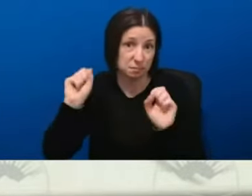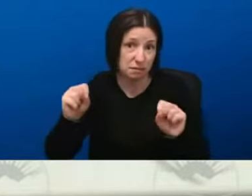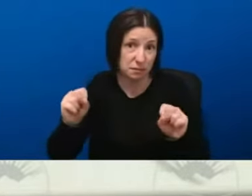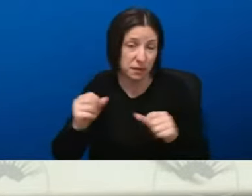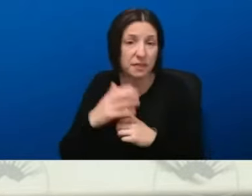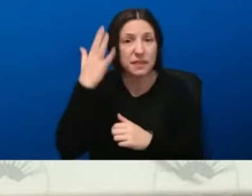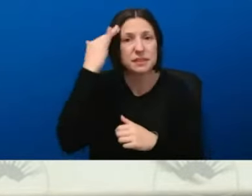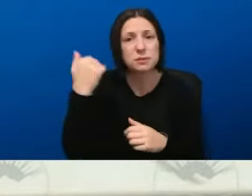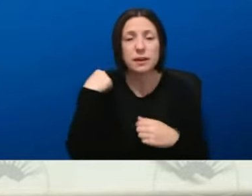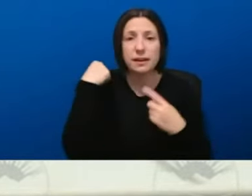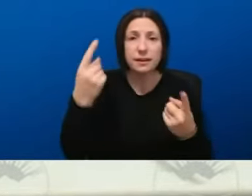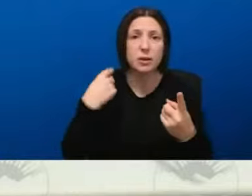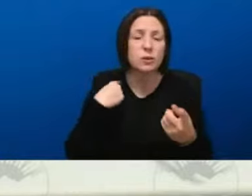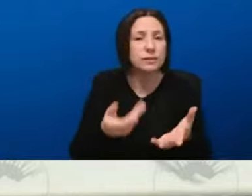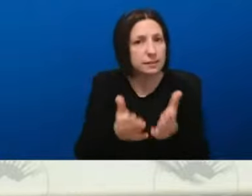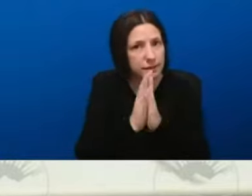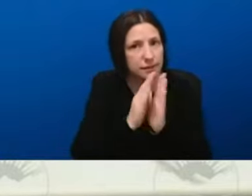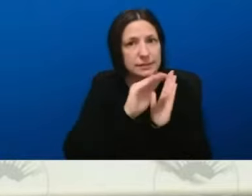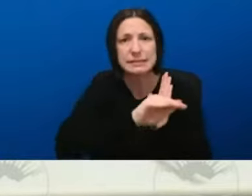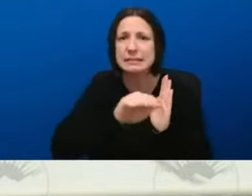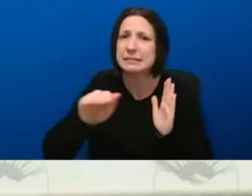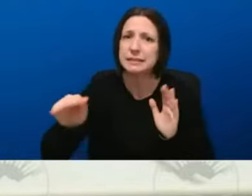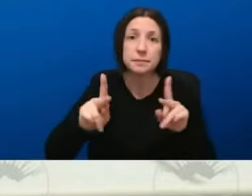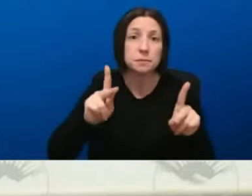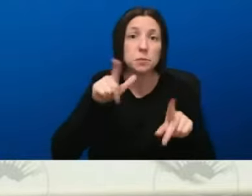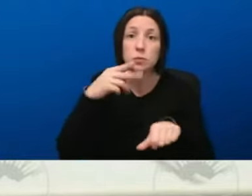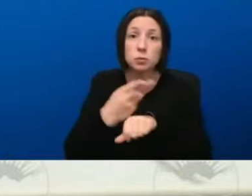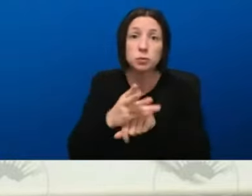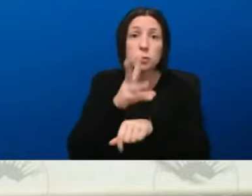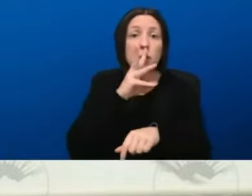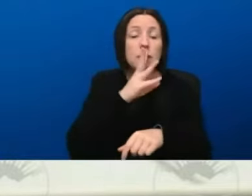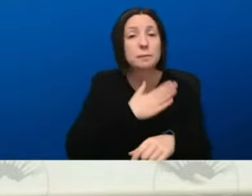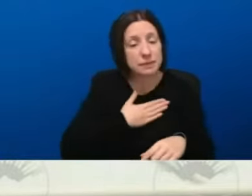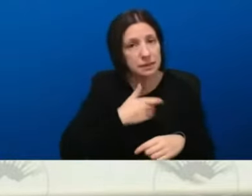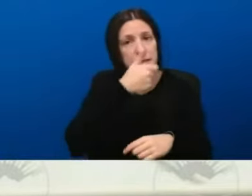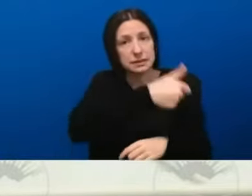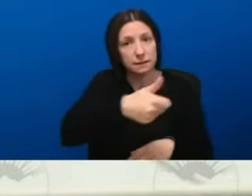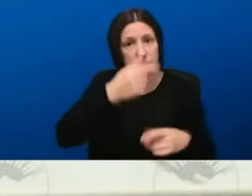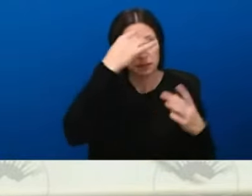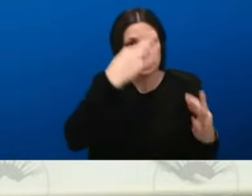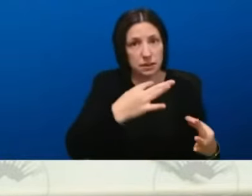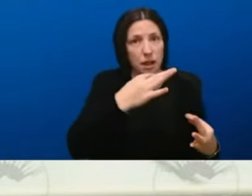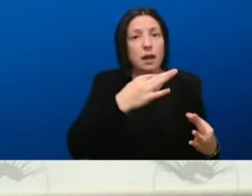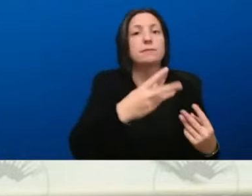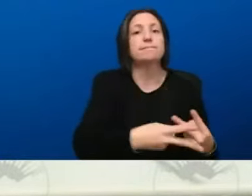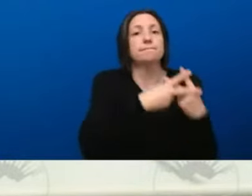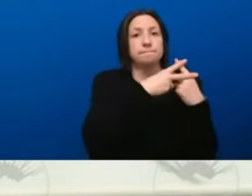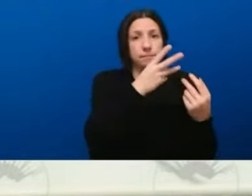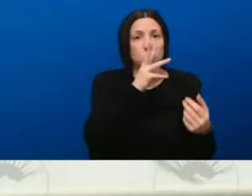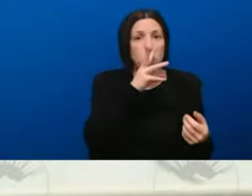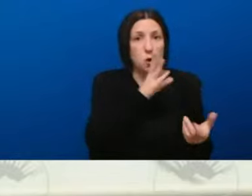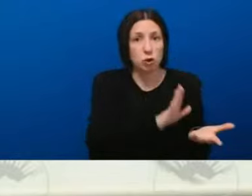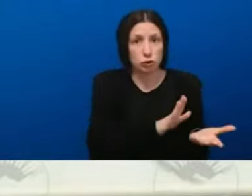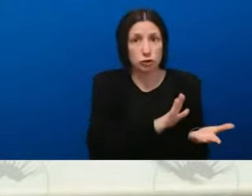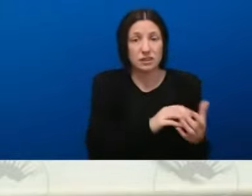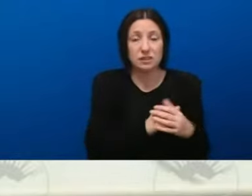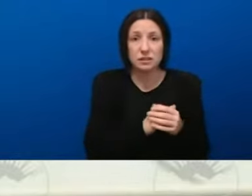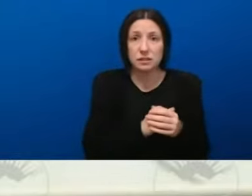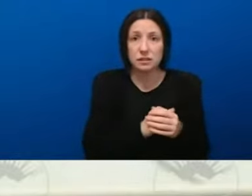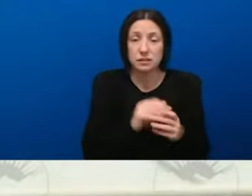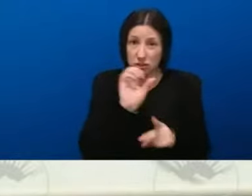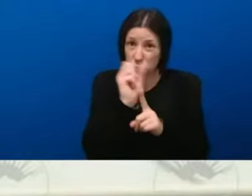It is one of the reasons why we have been imploring communities and water users to take voluntary measures to conserve water now. It